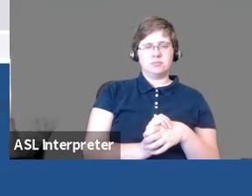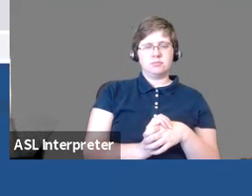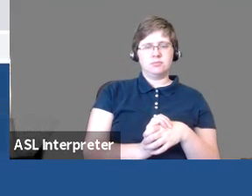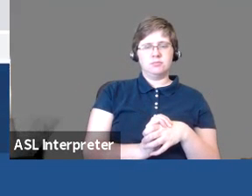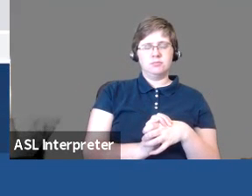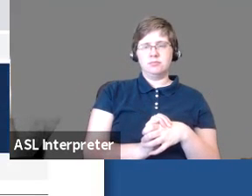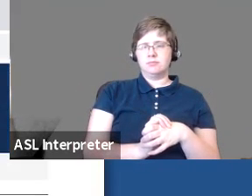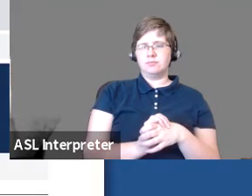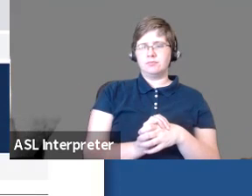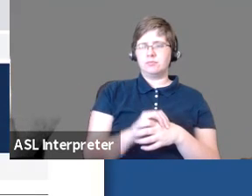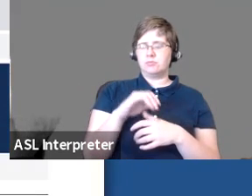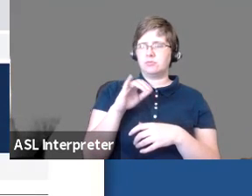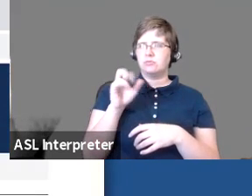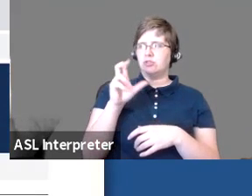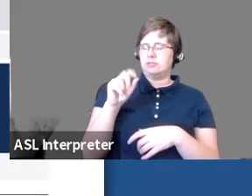Thanks, Glenn.